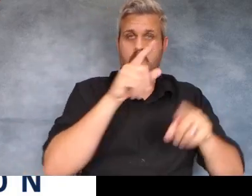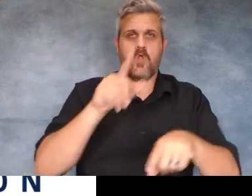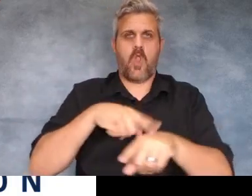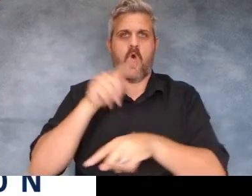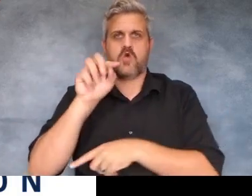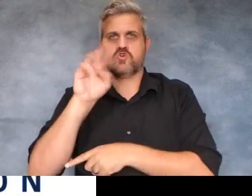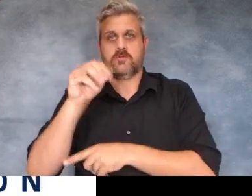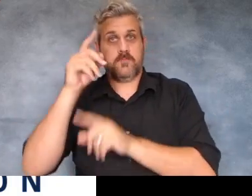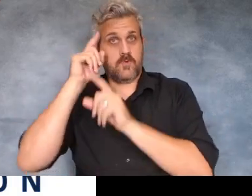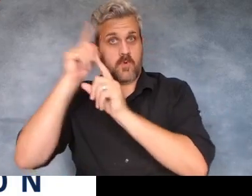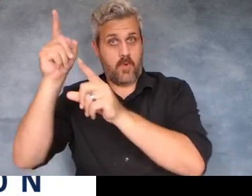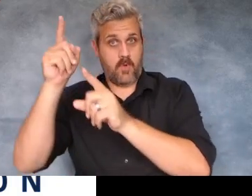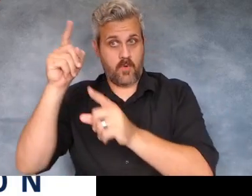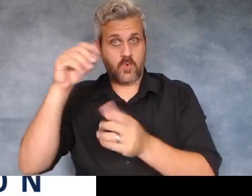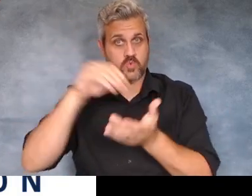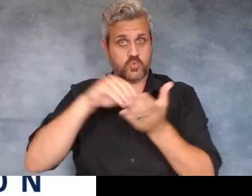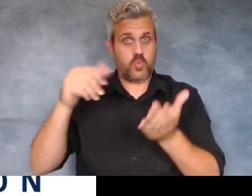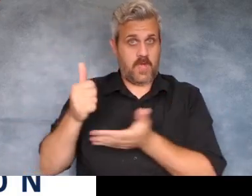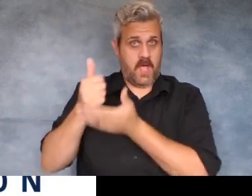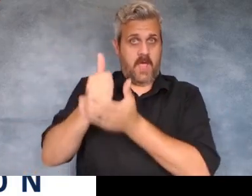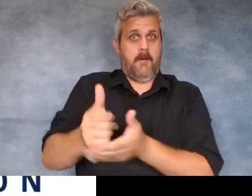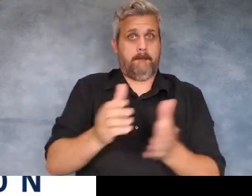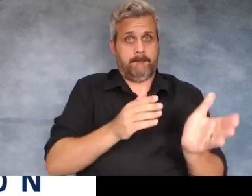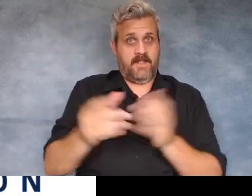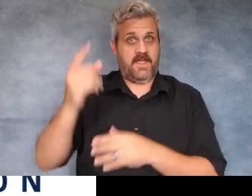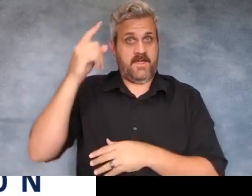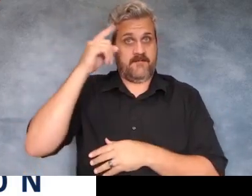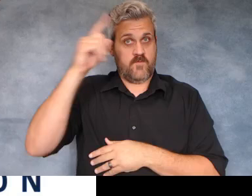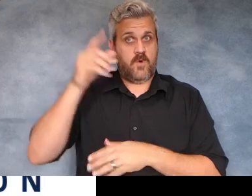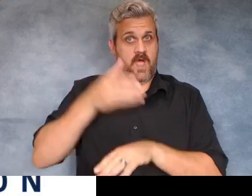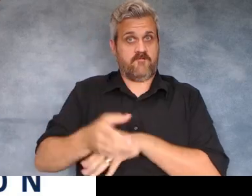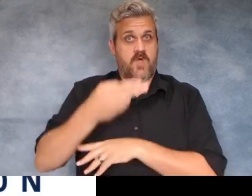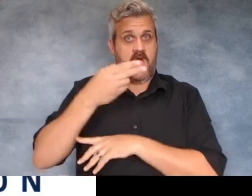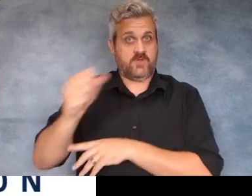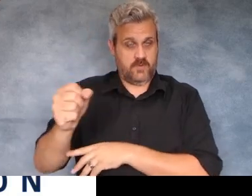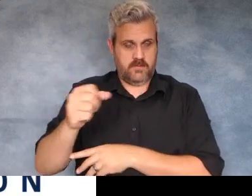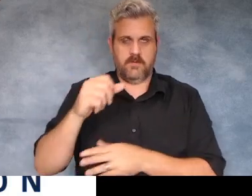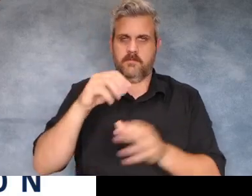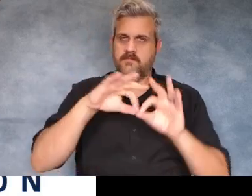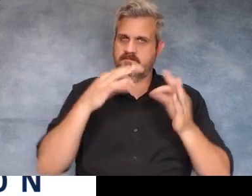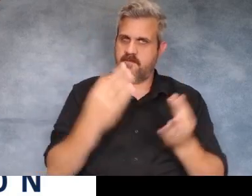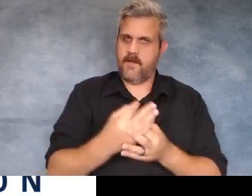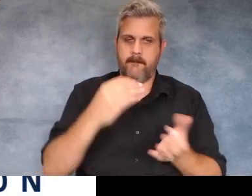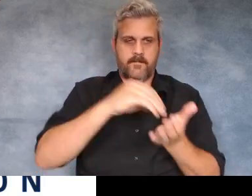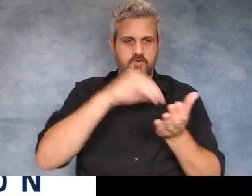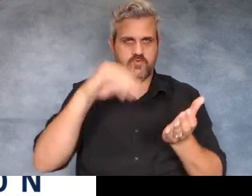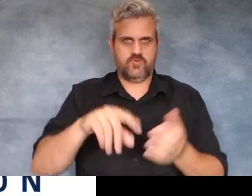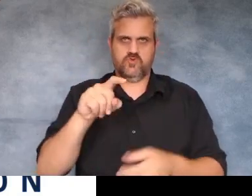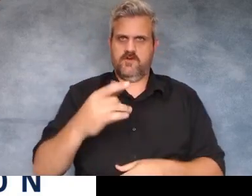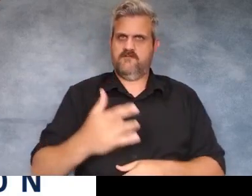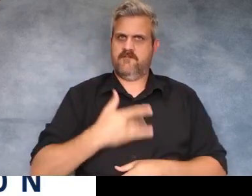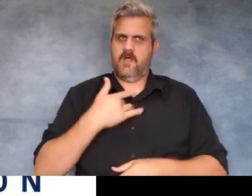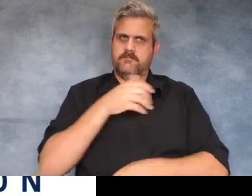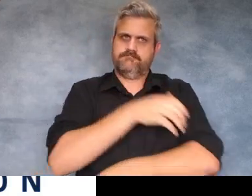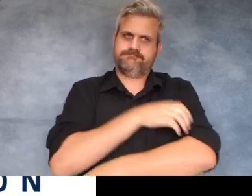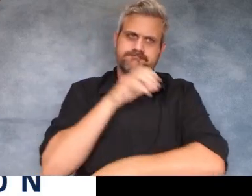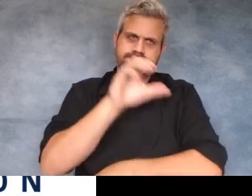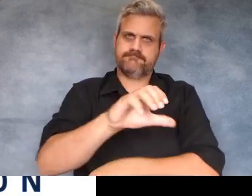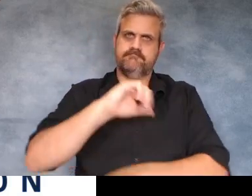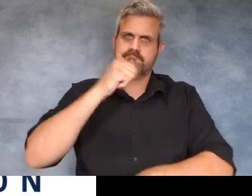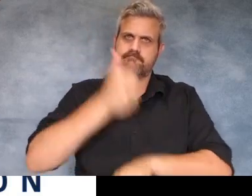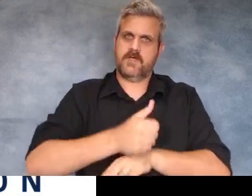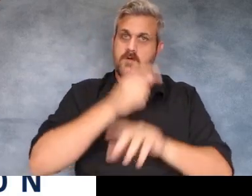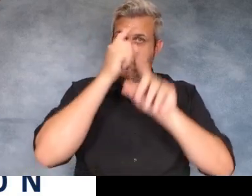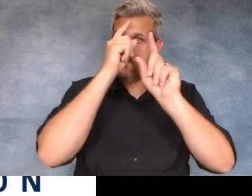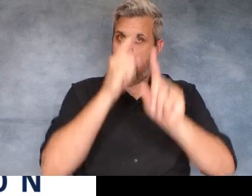team may assist in planning for a student's post-secondary outcomes, families and students should feel empowered to set goals and determine actions